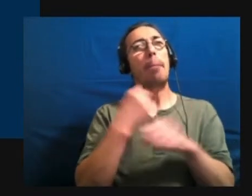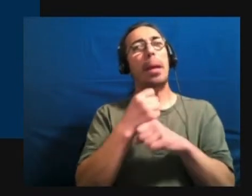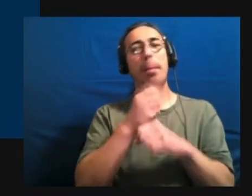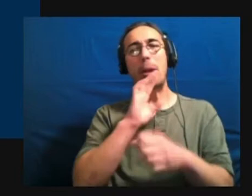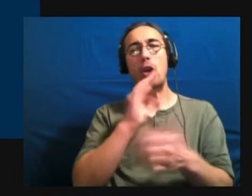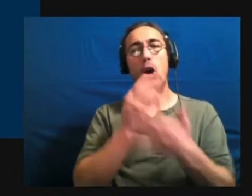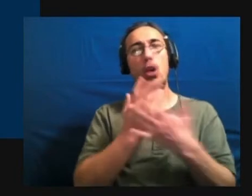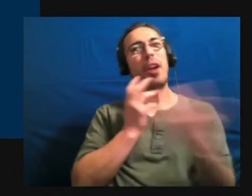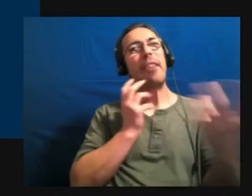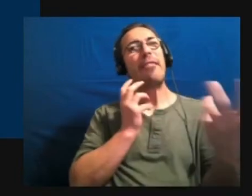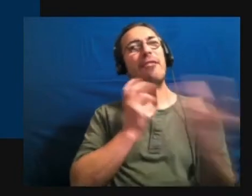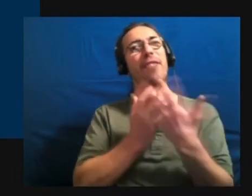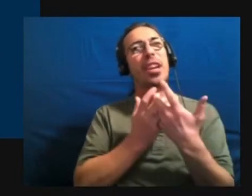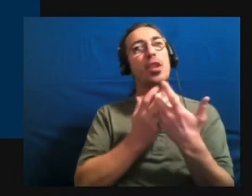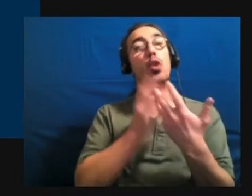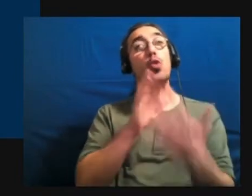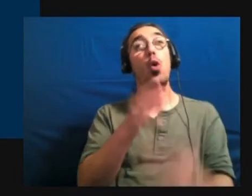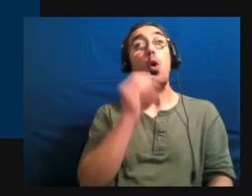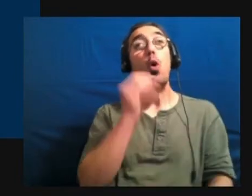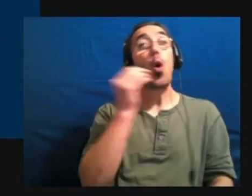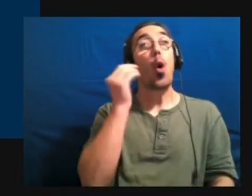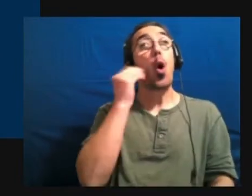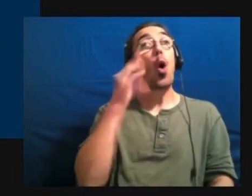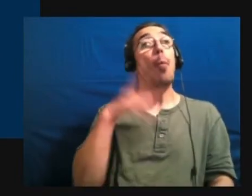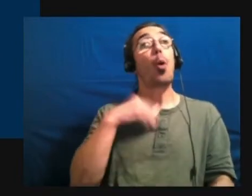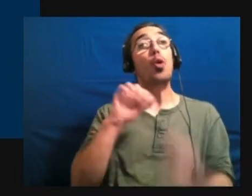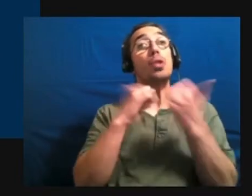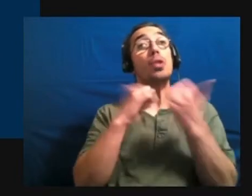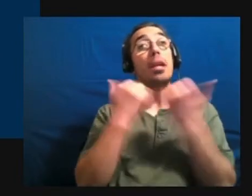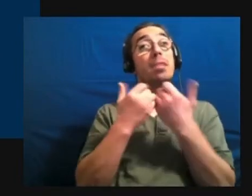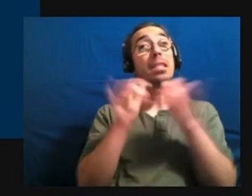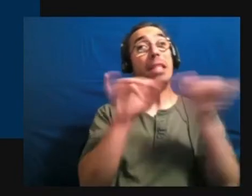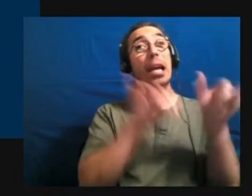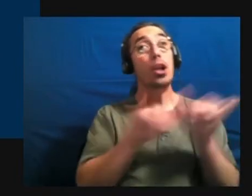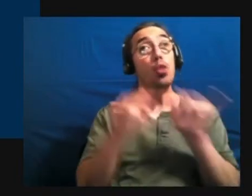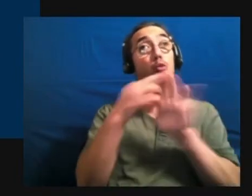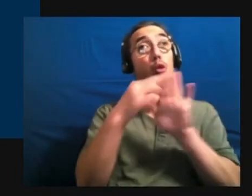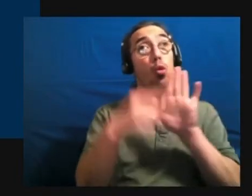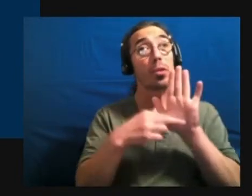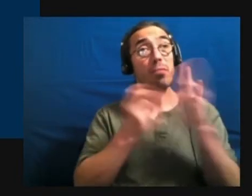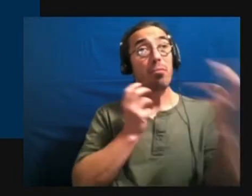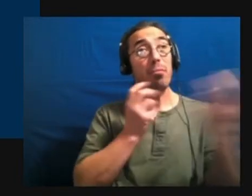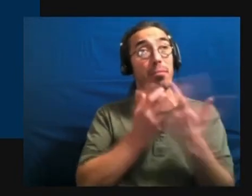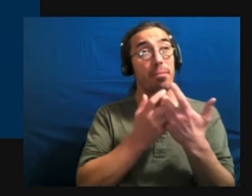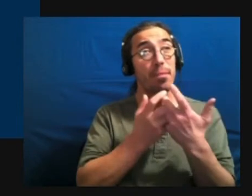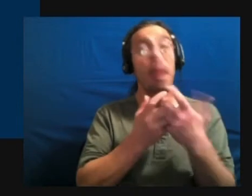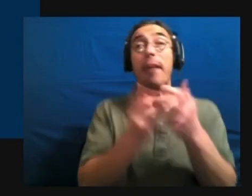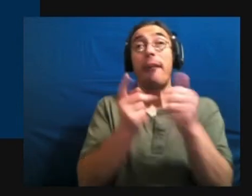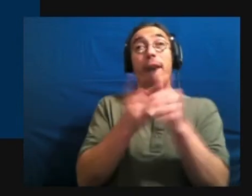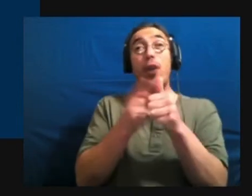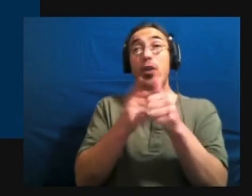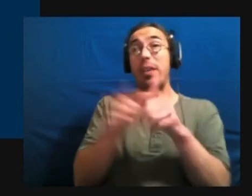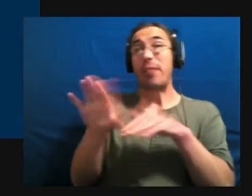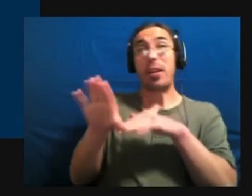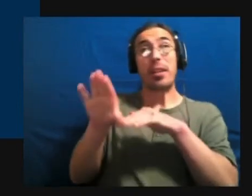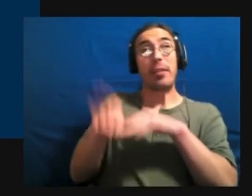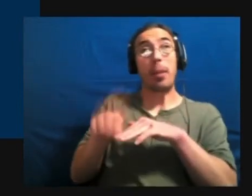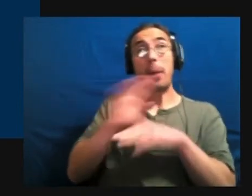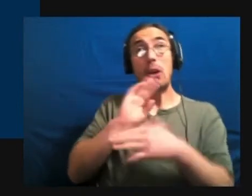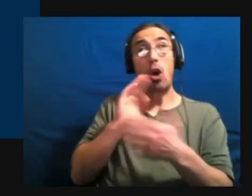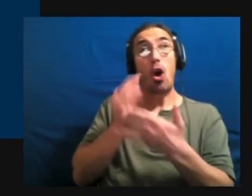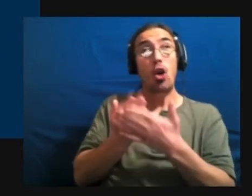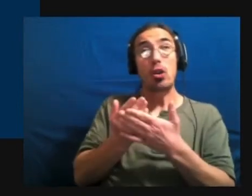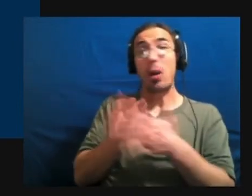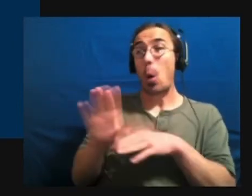standards? First thing I would have to do is deflate her, right? I have one child.